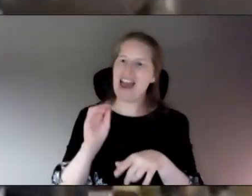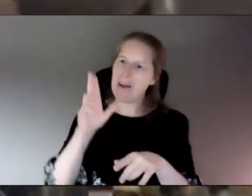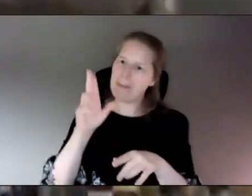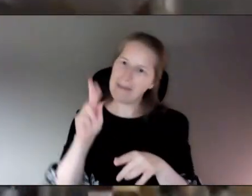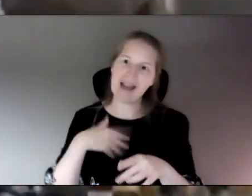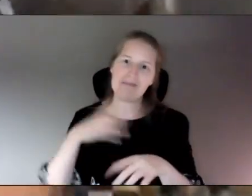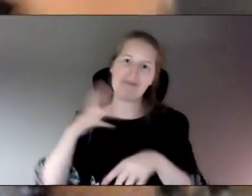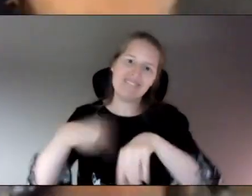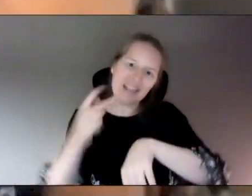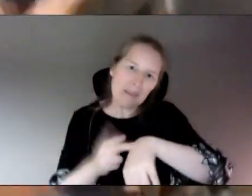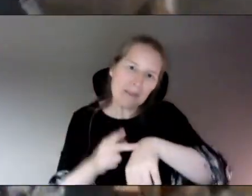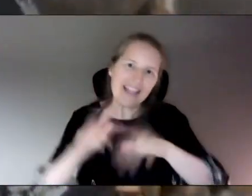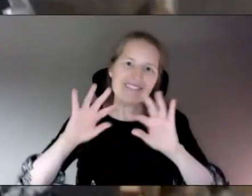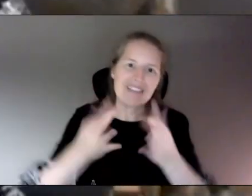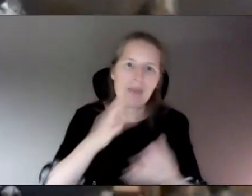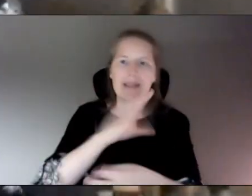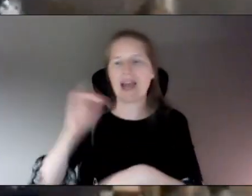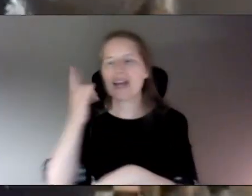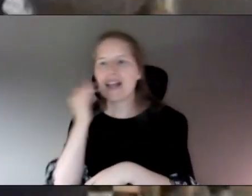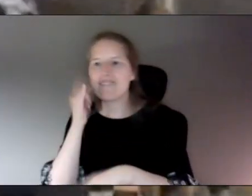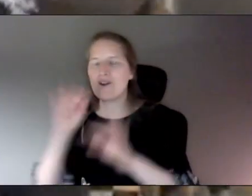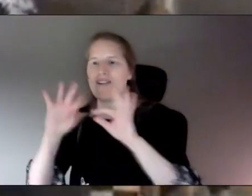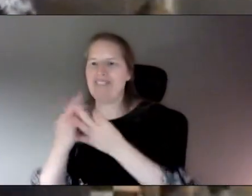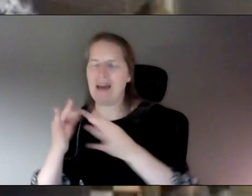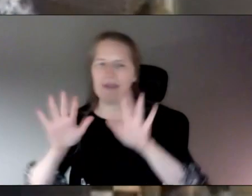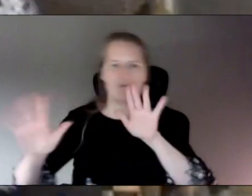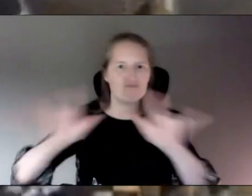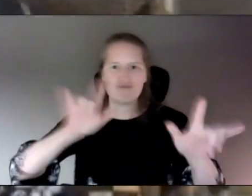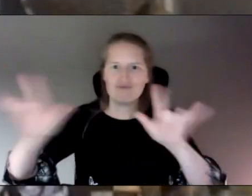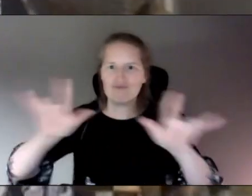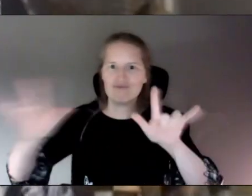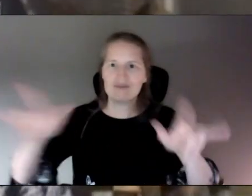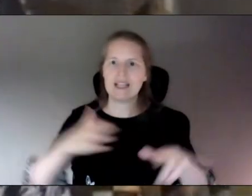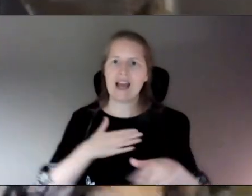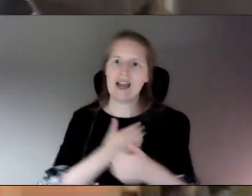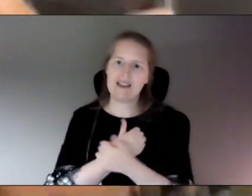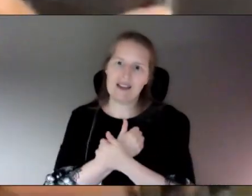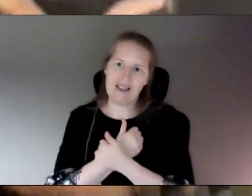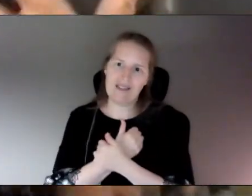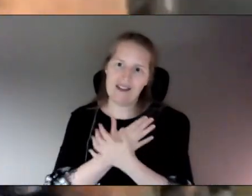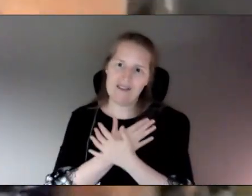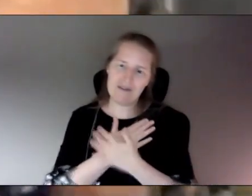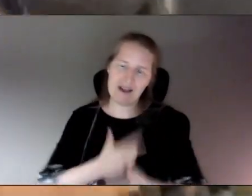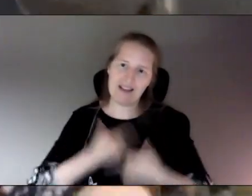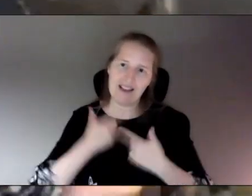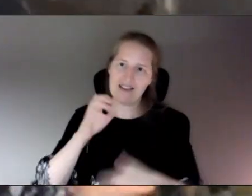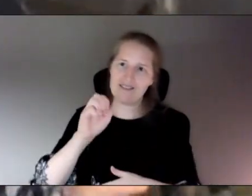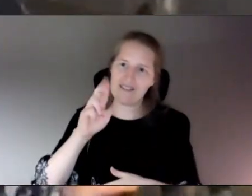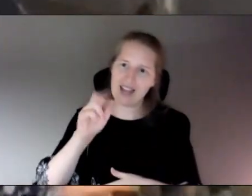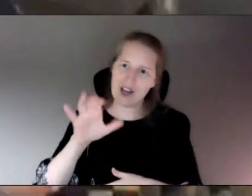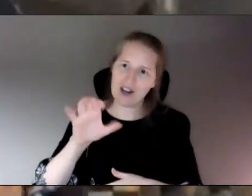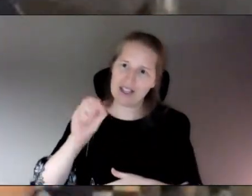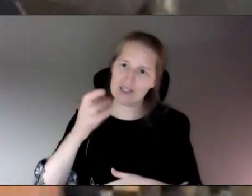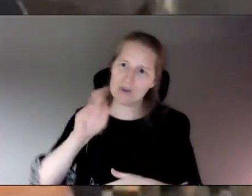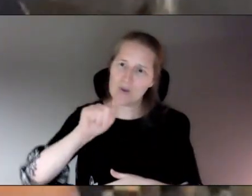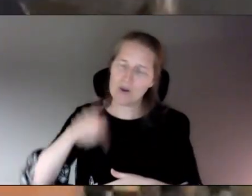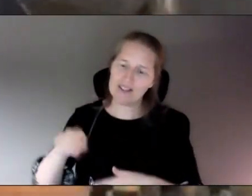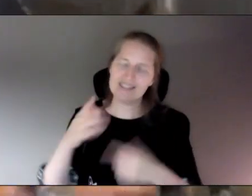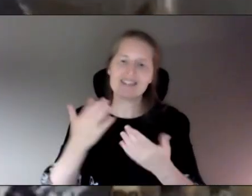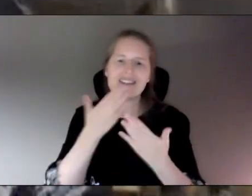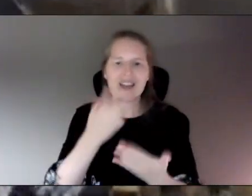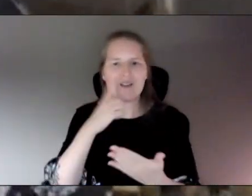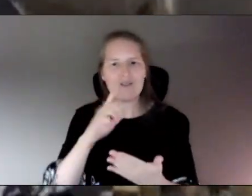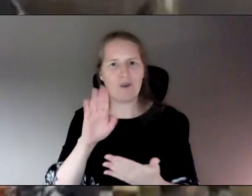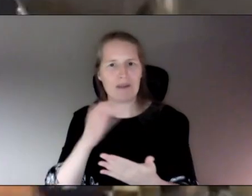and in California, Mahal Kita. To the love of my life, Eric Swartz. Thank you for being my sounding board. Thank you for quelling